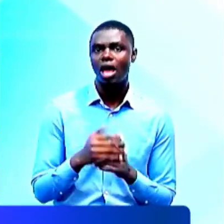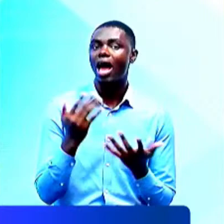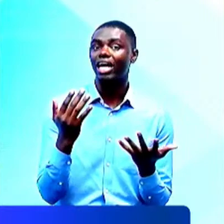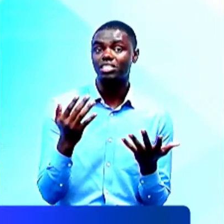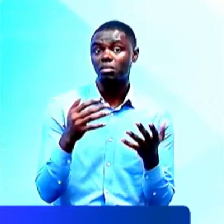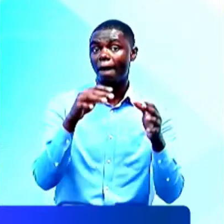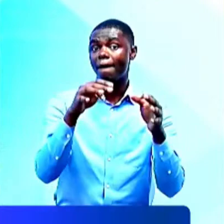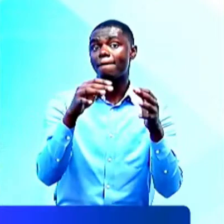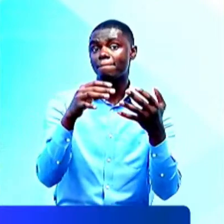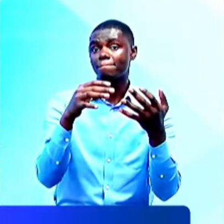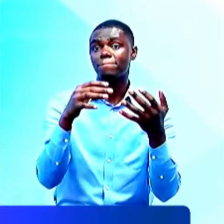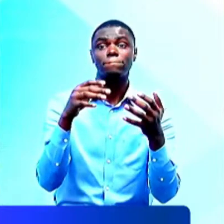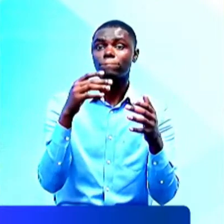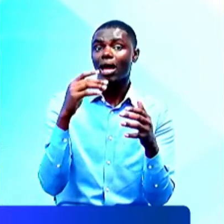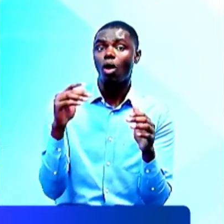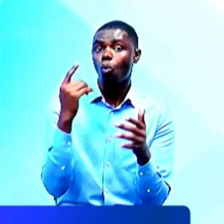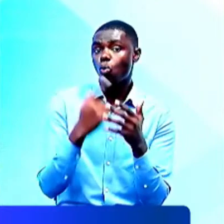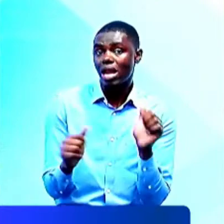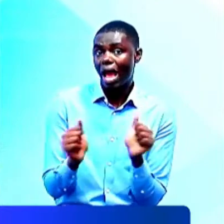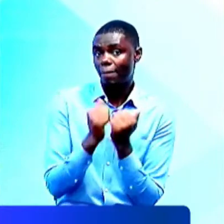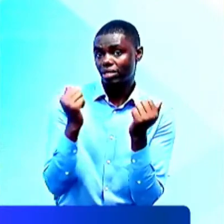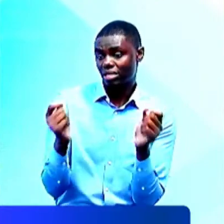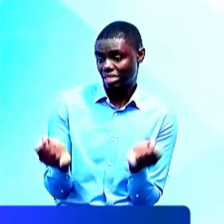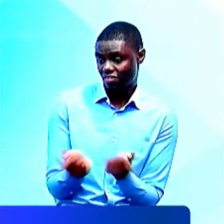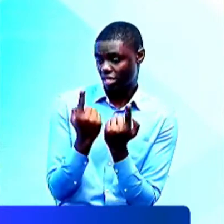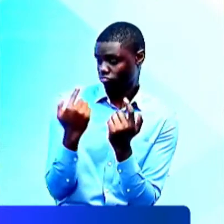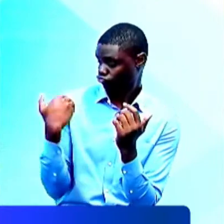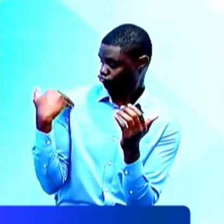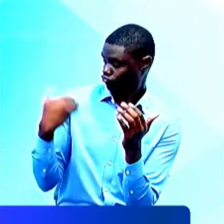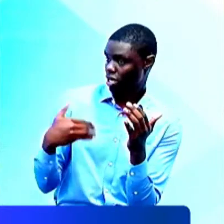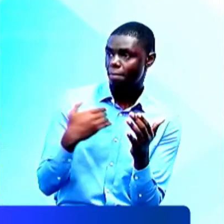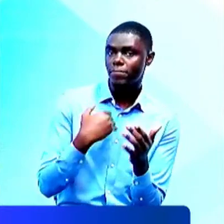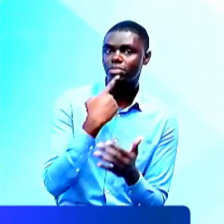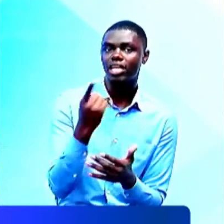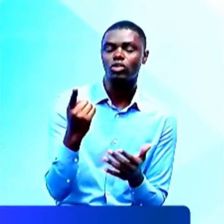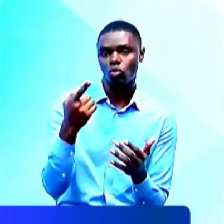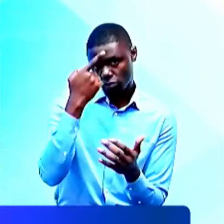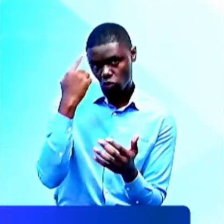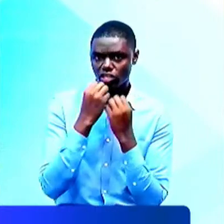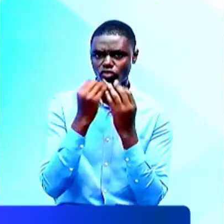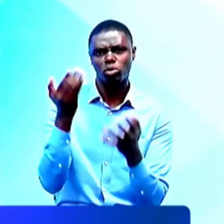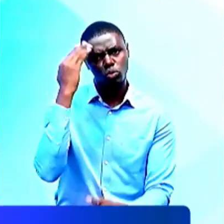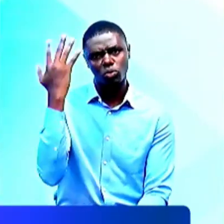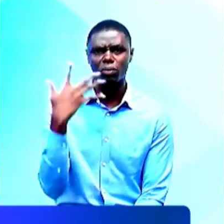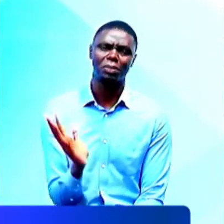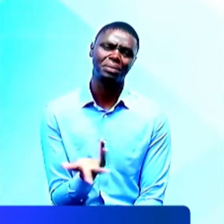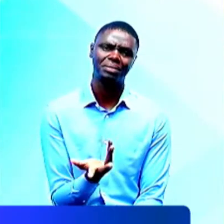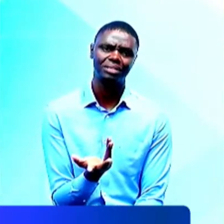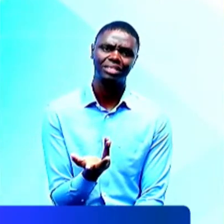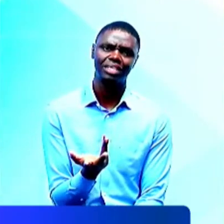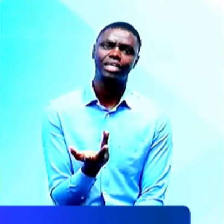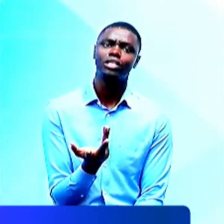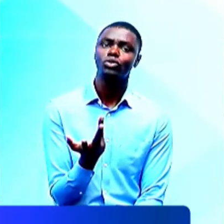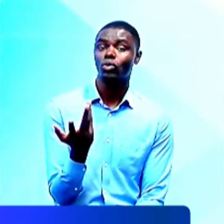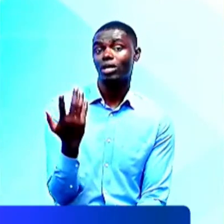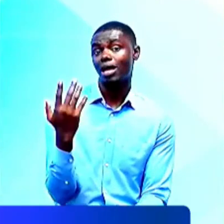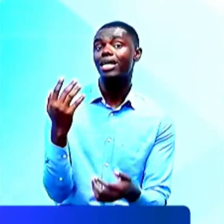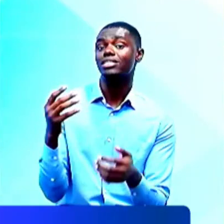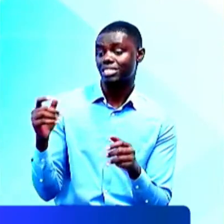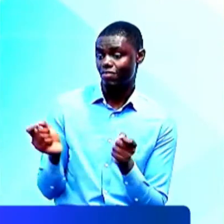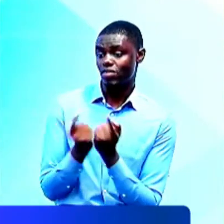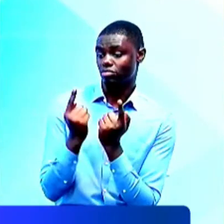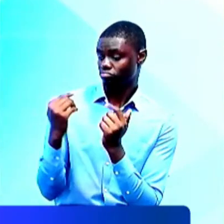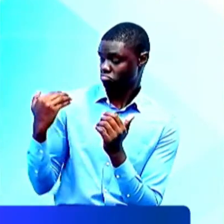account of events, and this I'm telling you because it's information that you already know. As per the account of